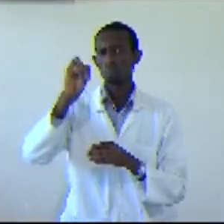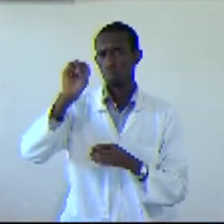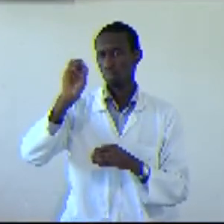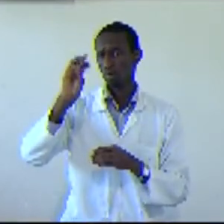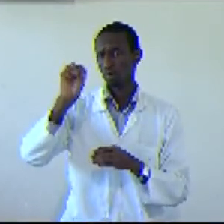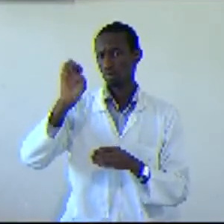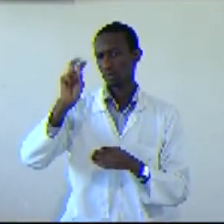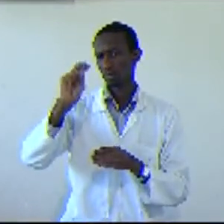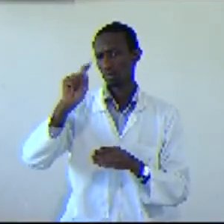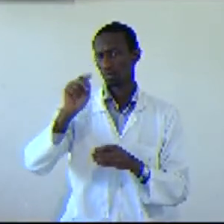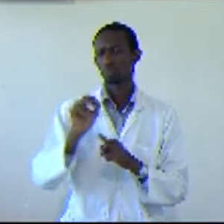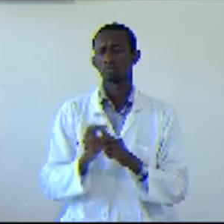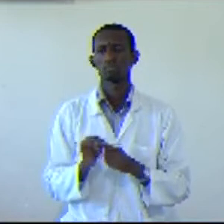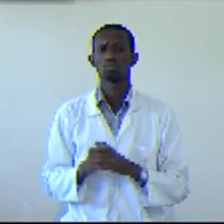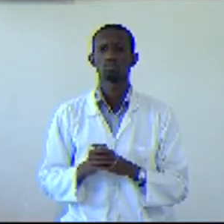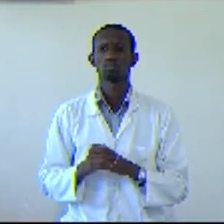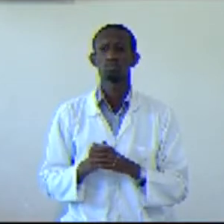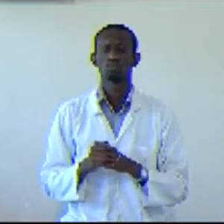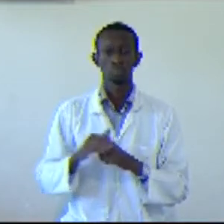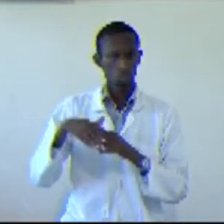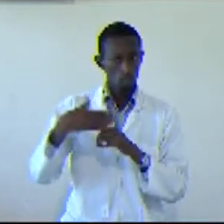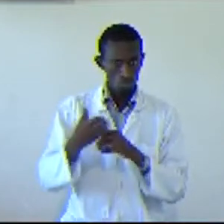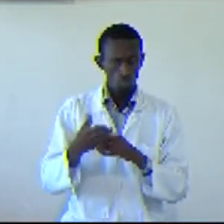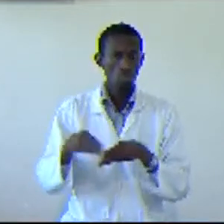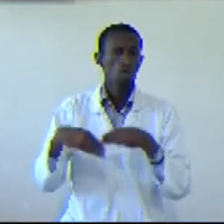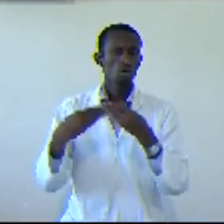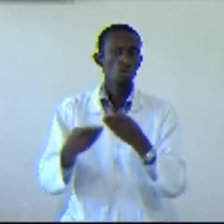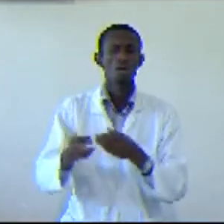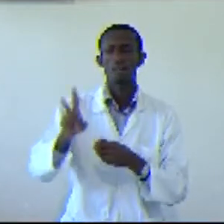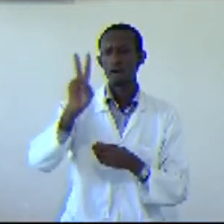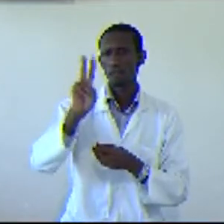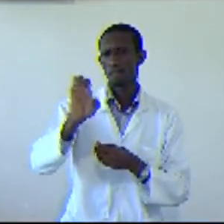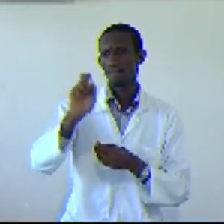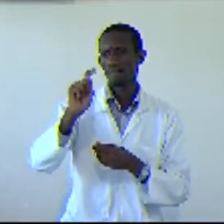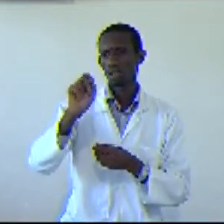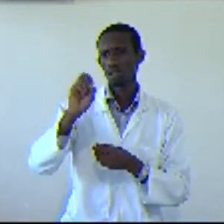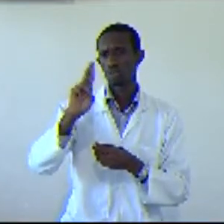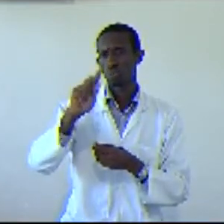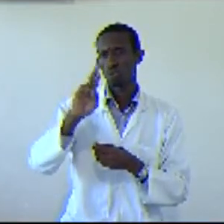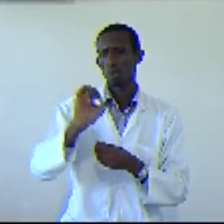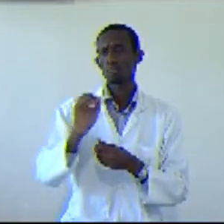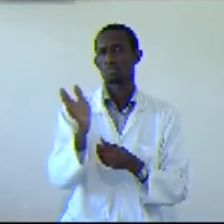a vector quantity. Do you understand? It has